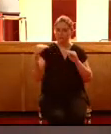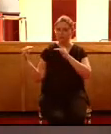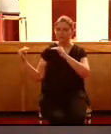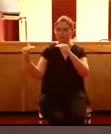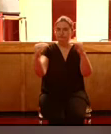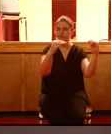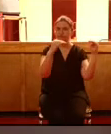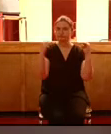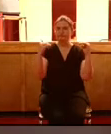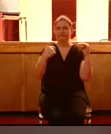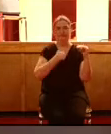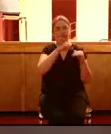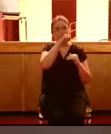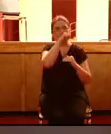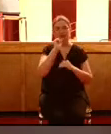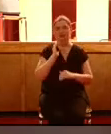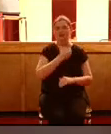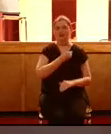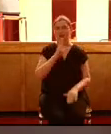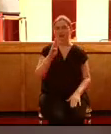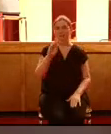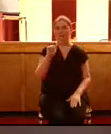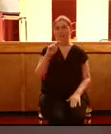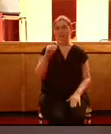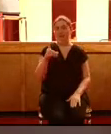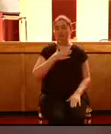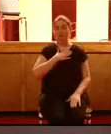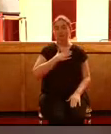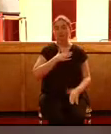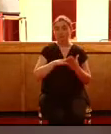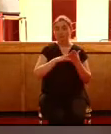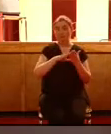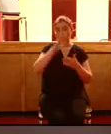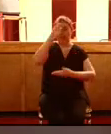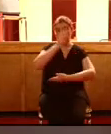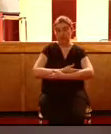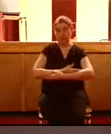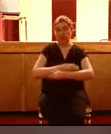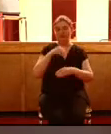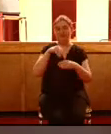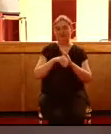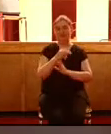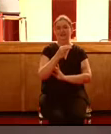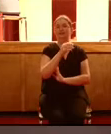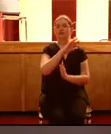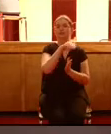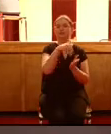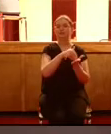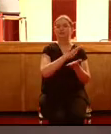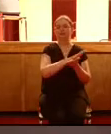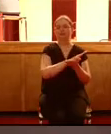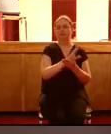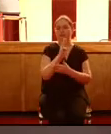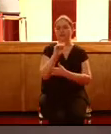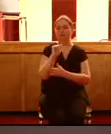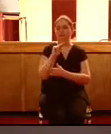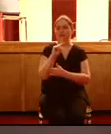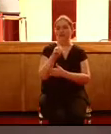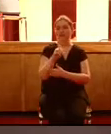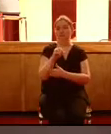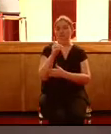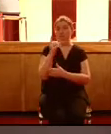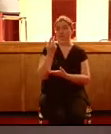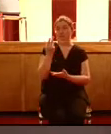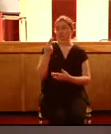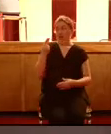I love our band program. My son's in middle school band. He loves it. The high school band, you come and watch how they've improved,